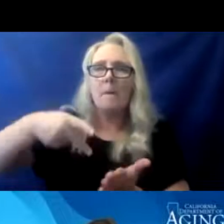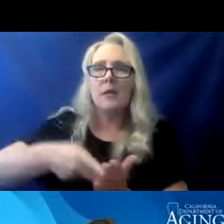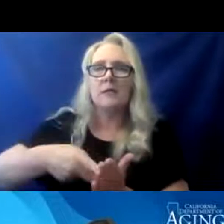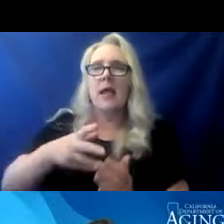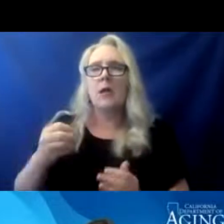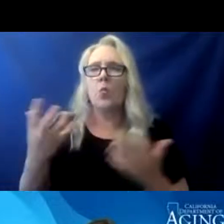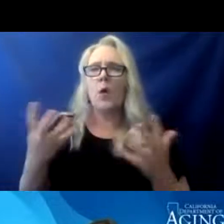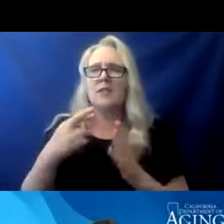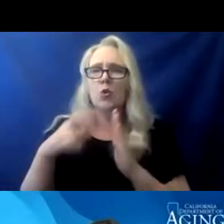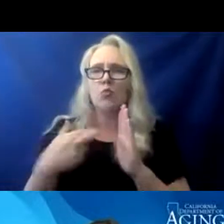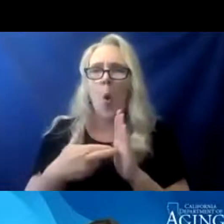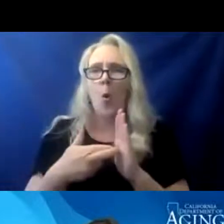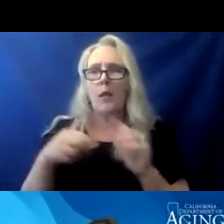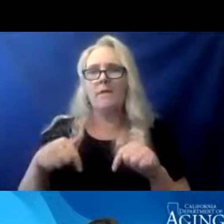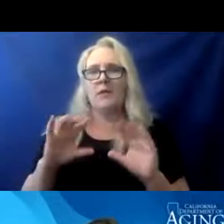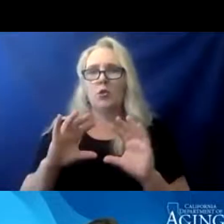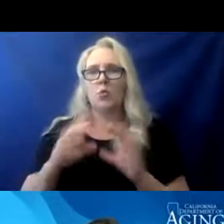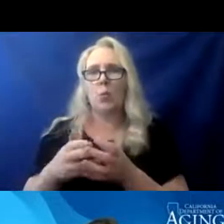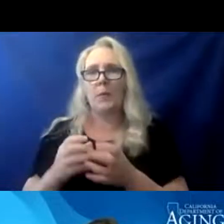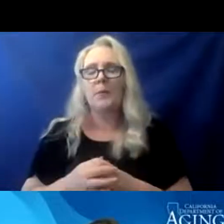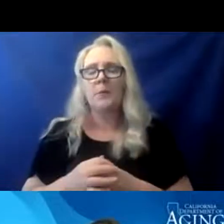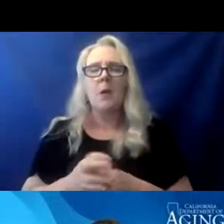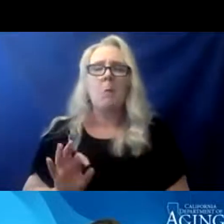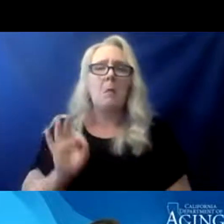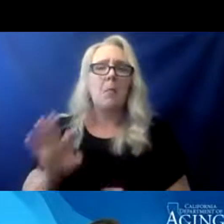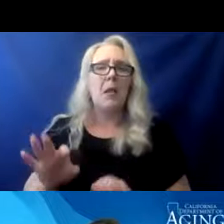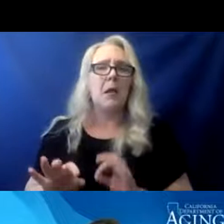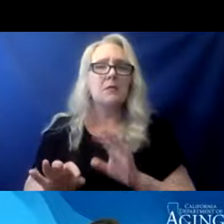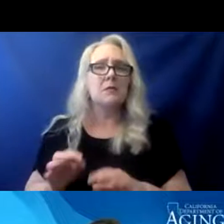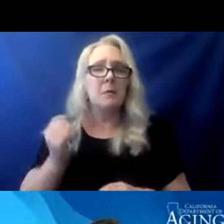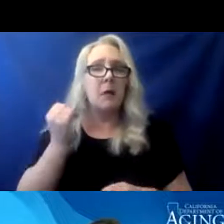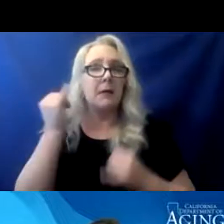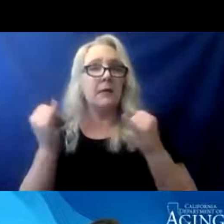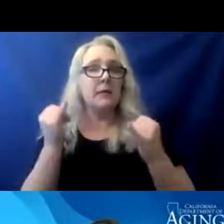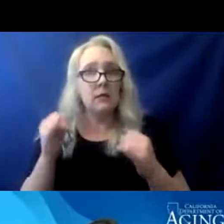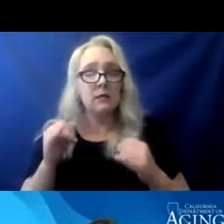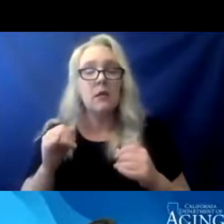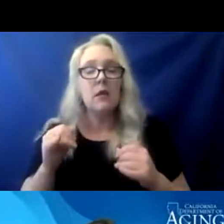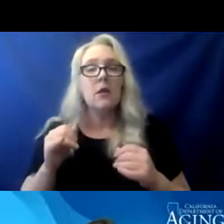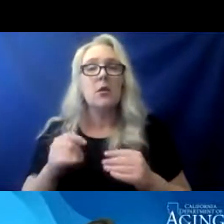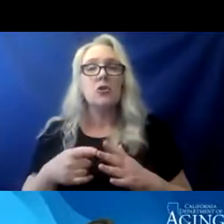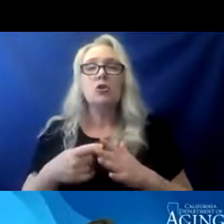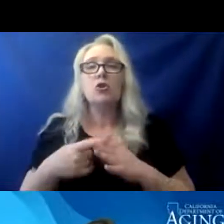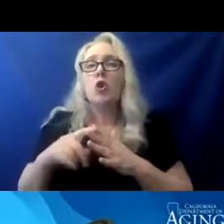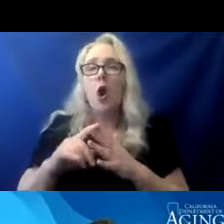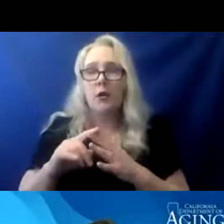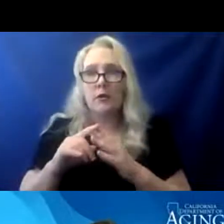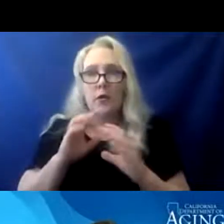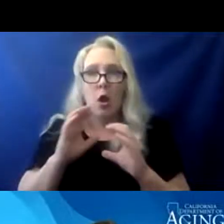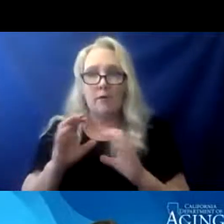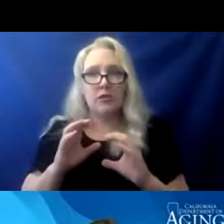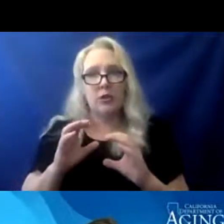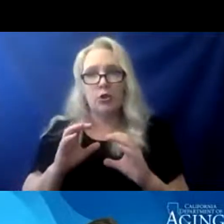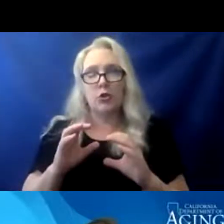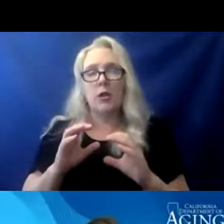this group? I want to plant some seeds there, but not finish the conversation, start the conversation. Because what I would like to then do is